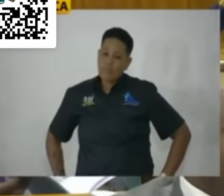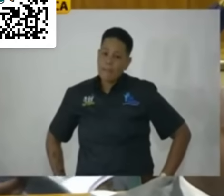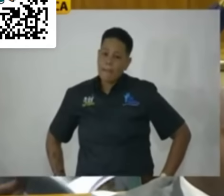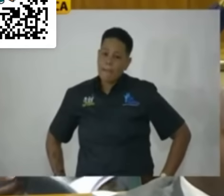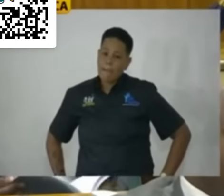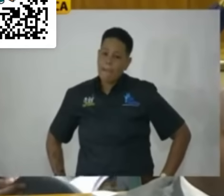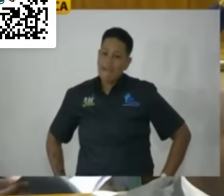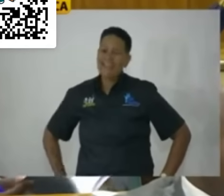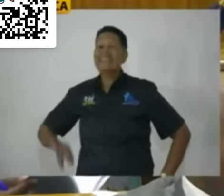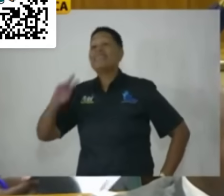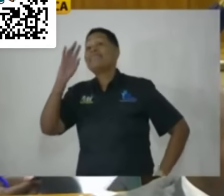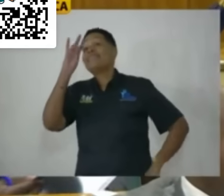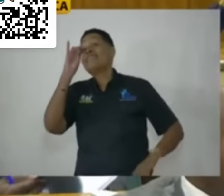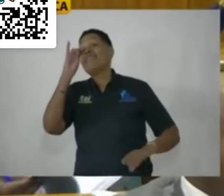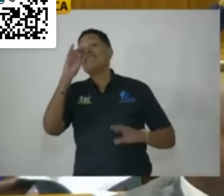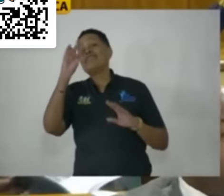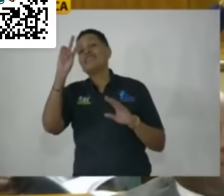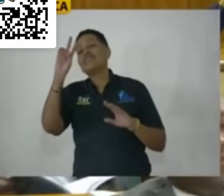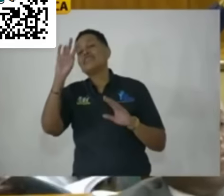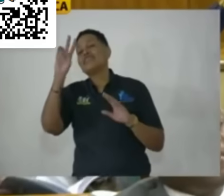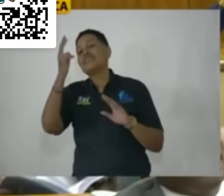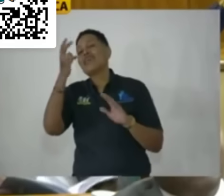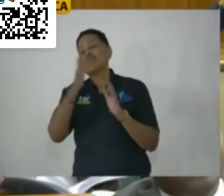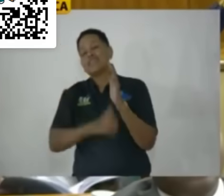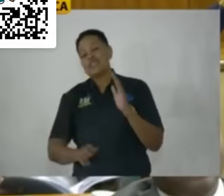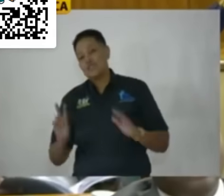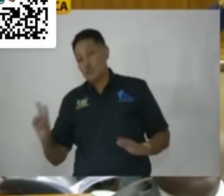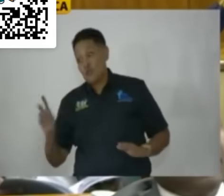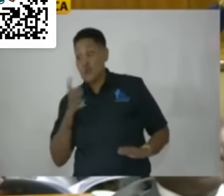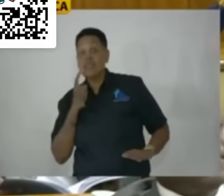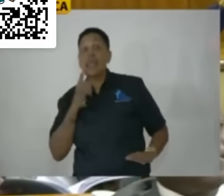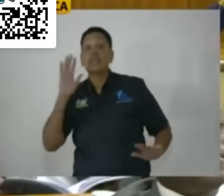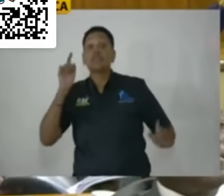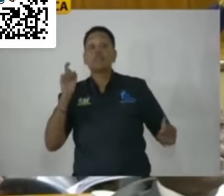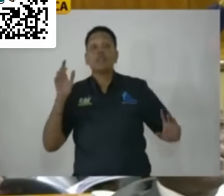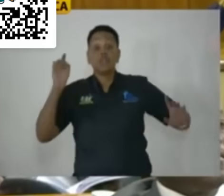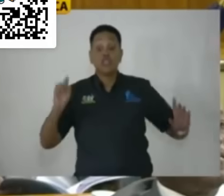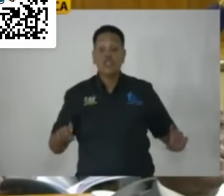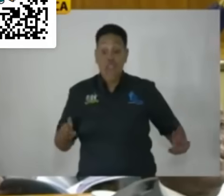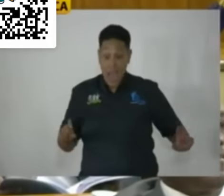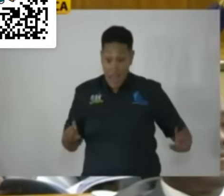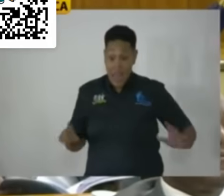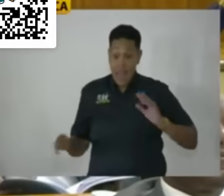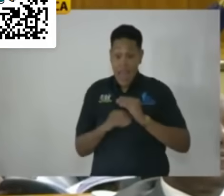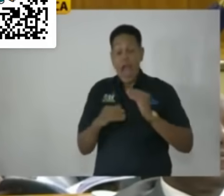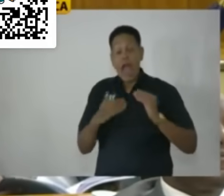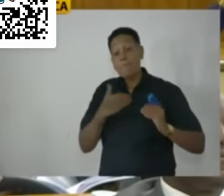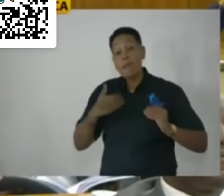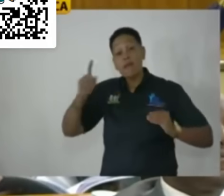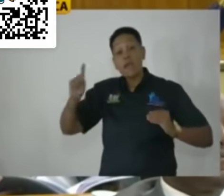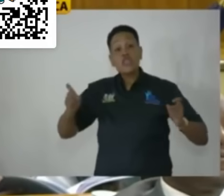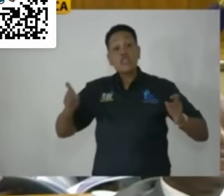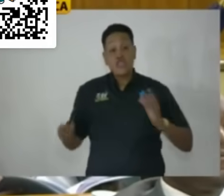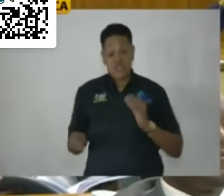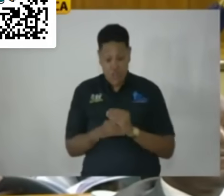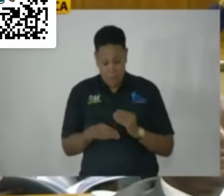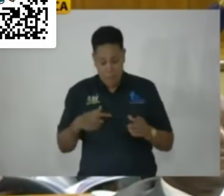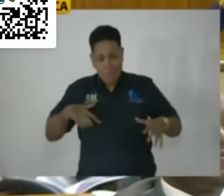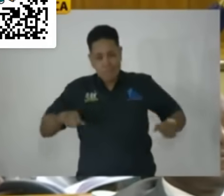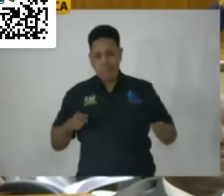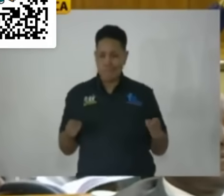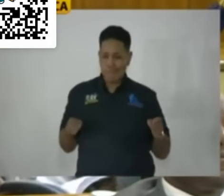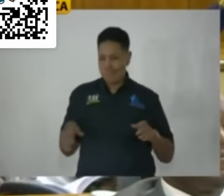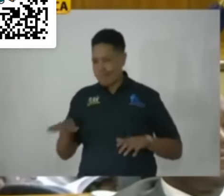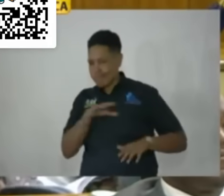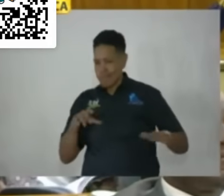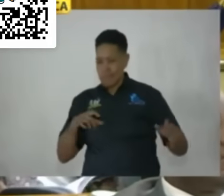2 says that the Speaker shall be a member and chairman of that committee. Similarly,